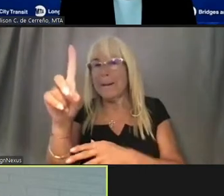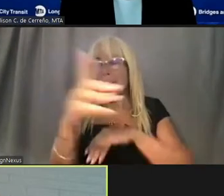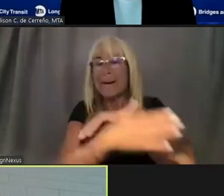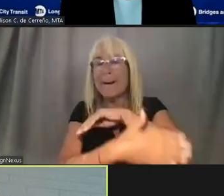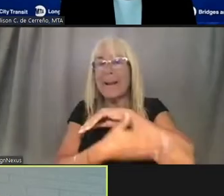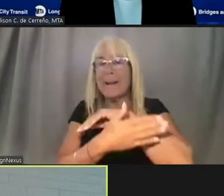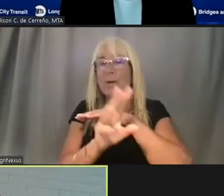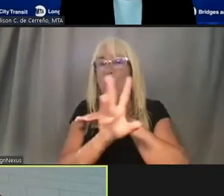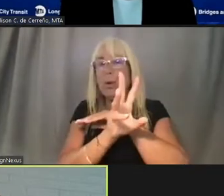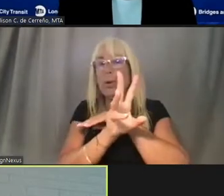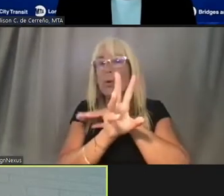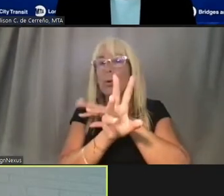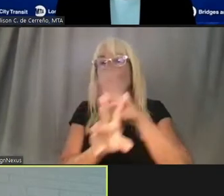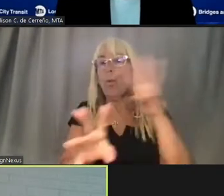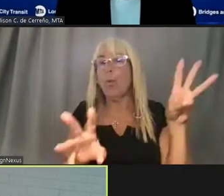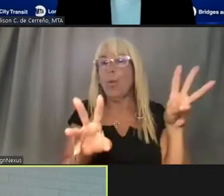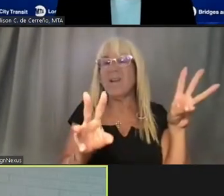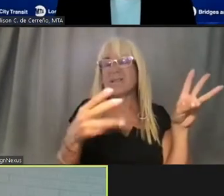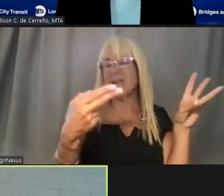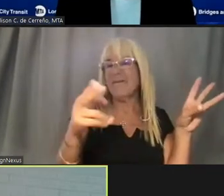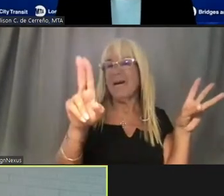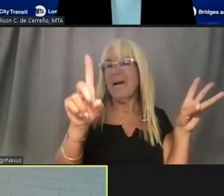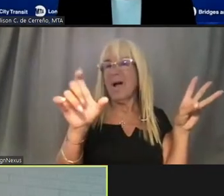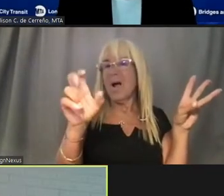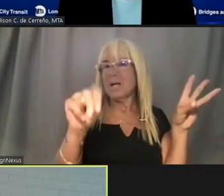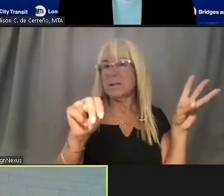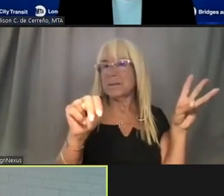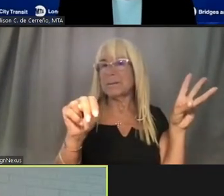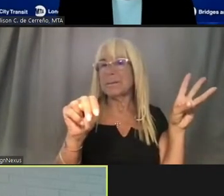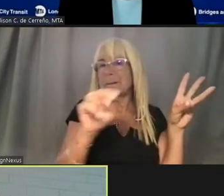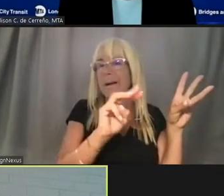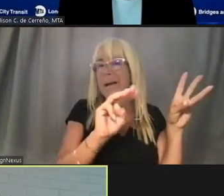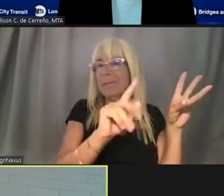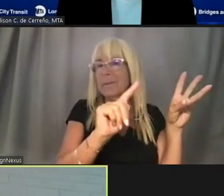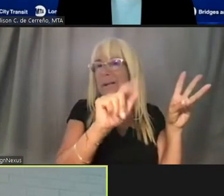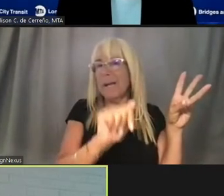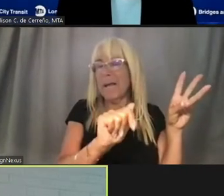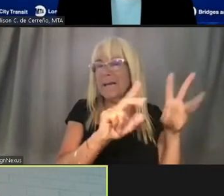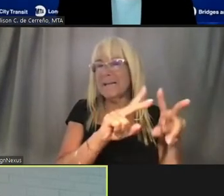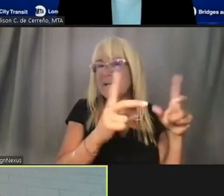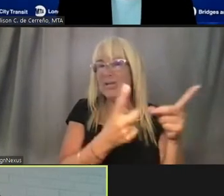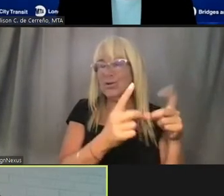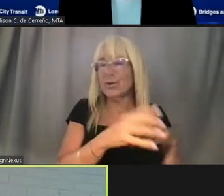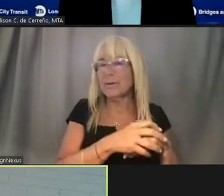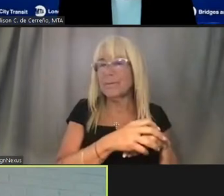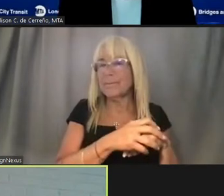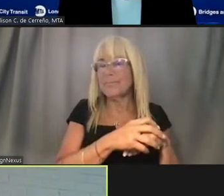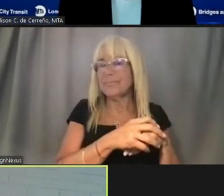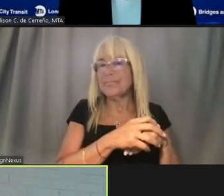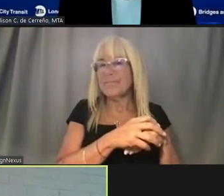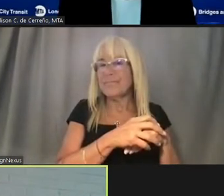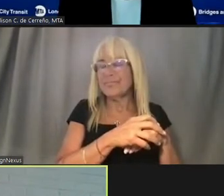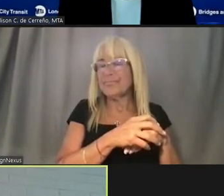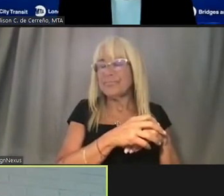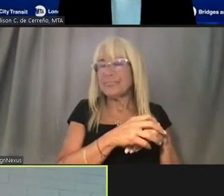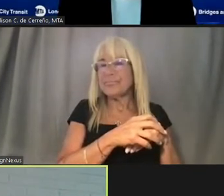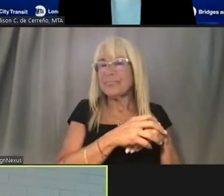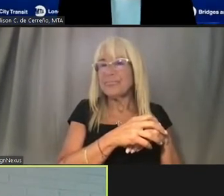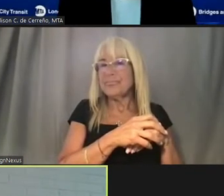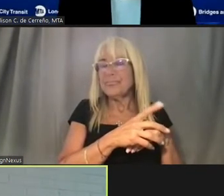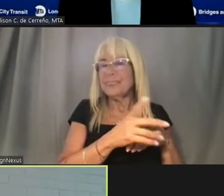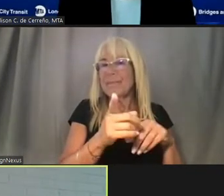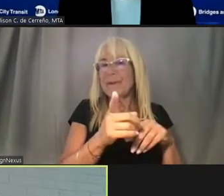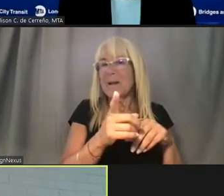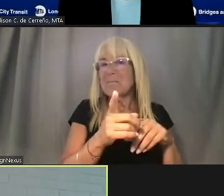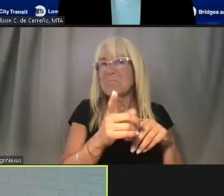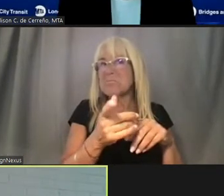west of the Hudson counties in the MTA District um I I've been an opponent of congestion pricing for